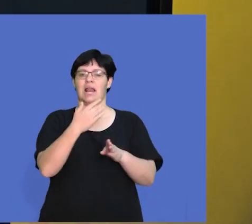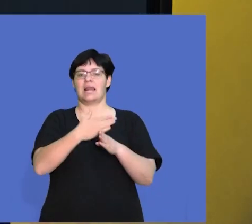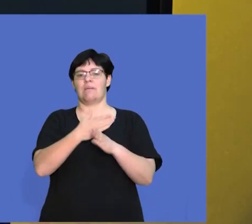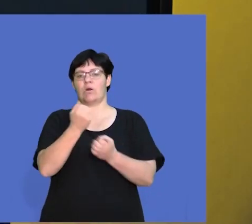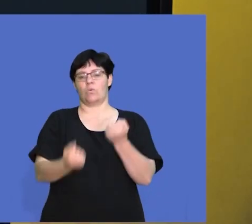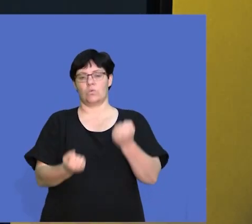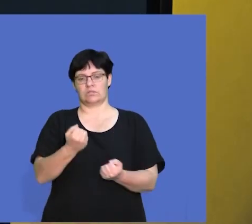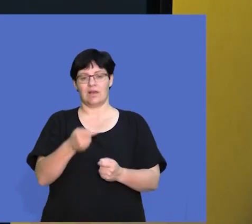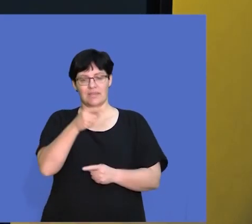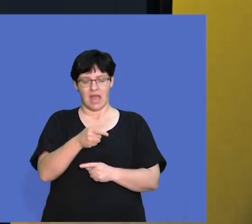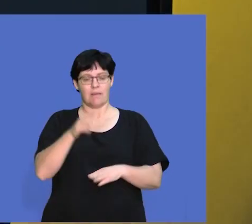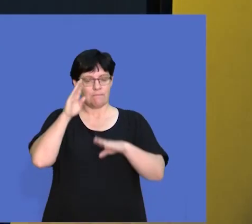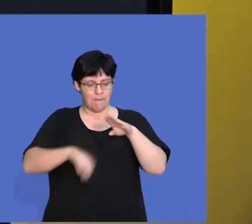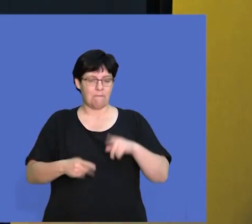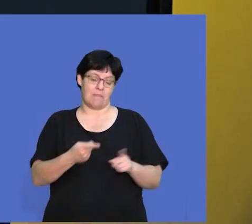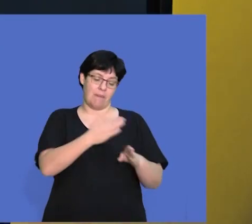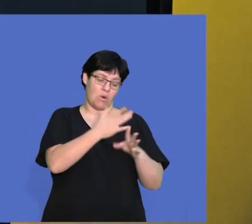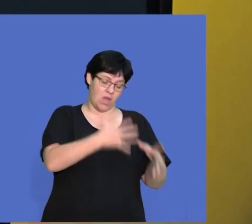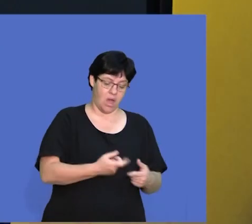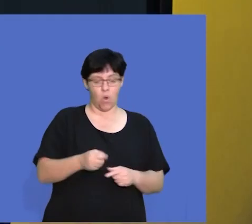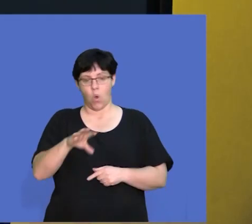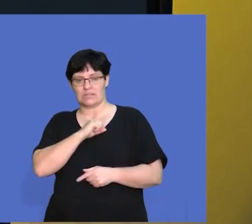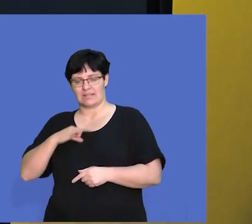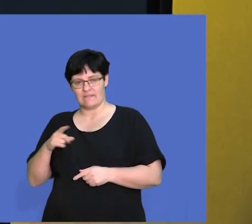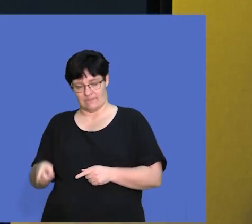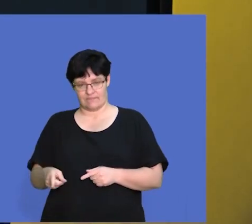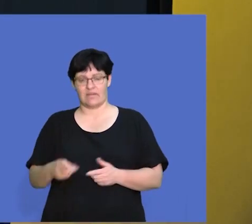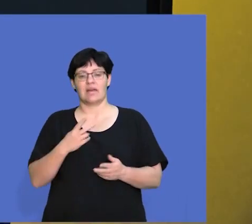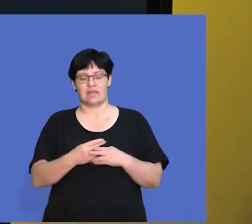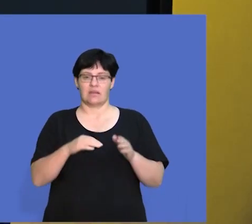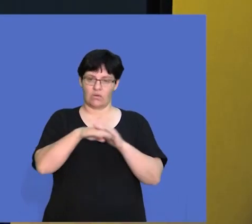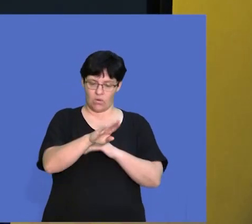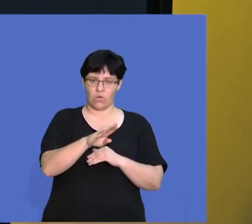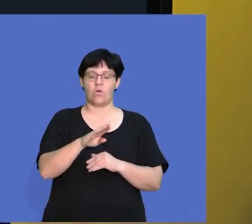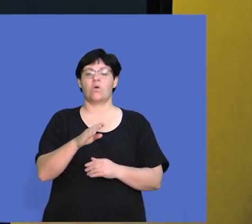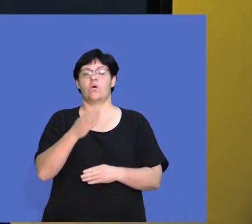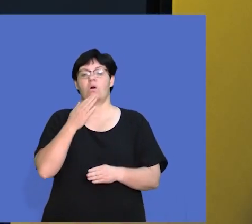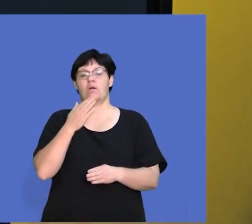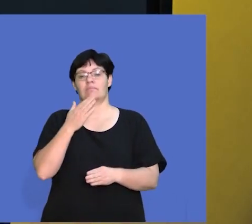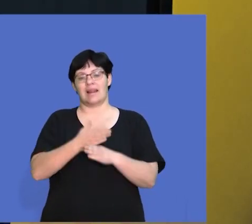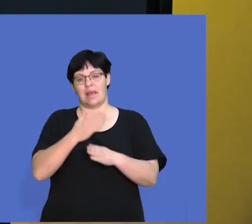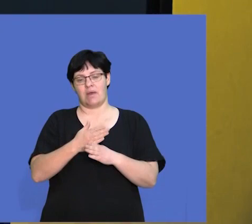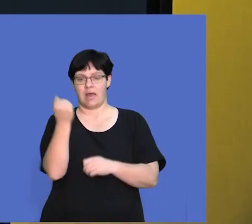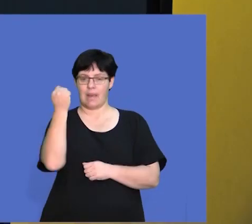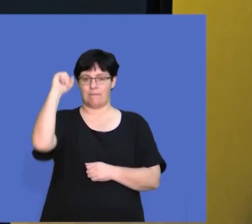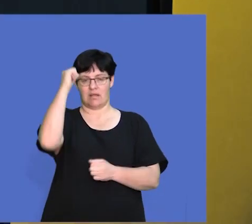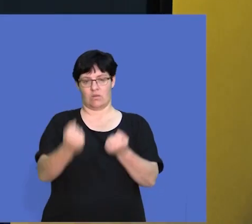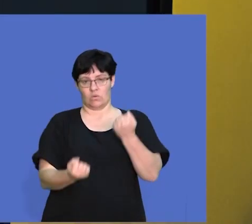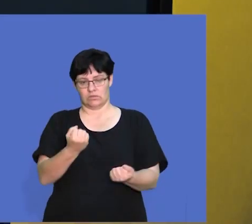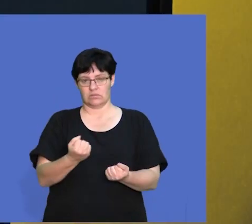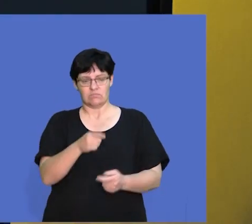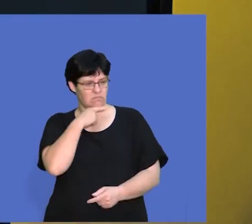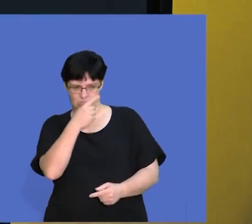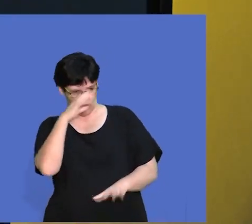labour court finds against either the employer or the employee, they can then go to the labour appeals court to appeal